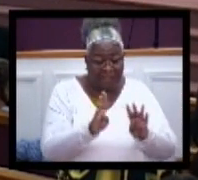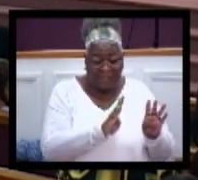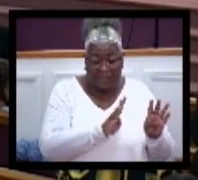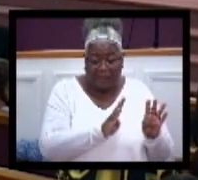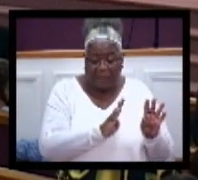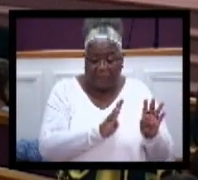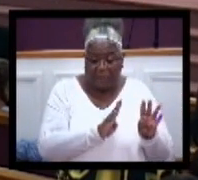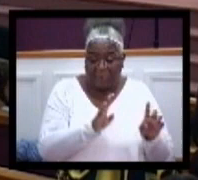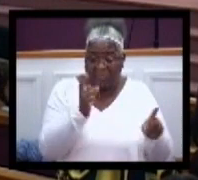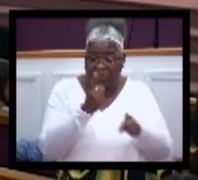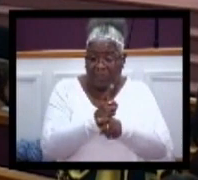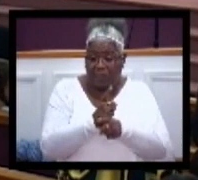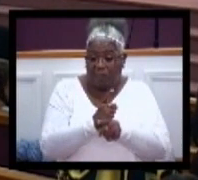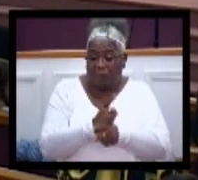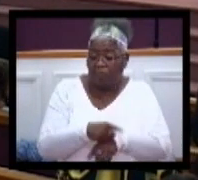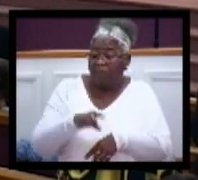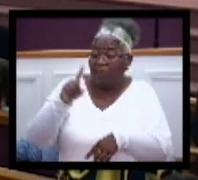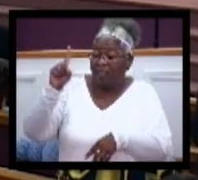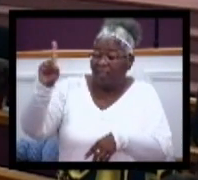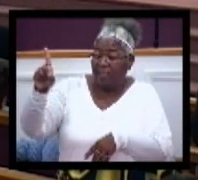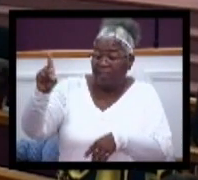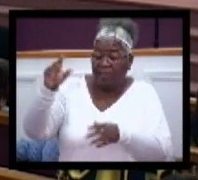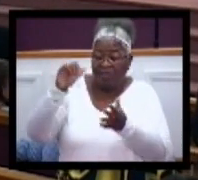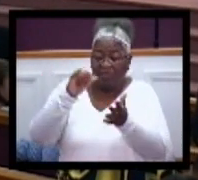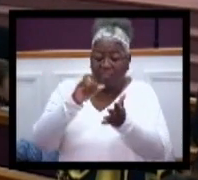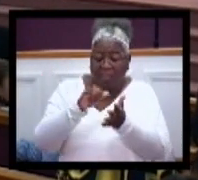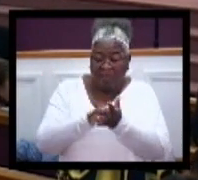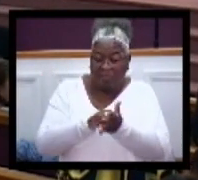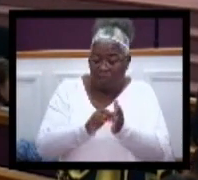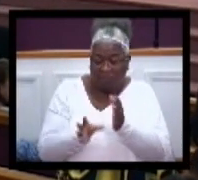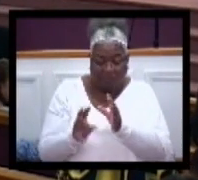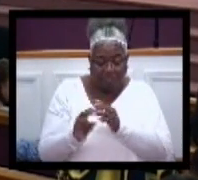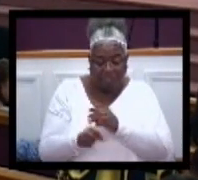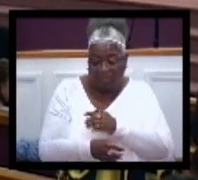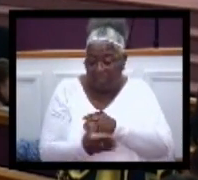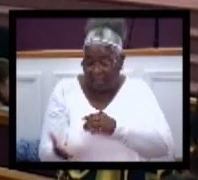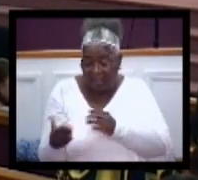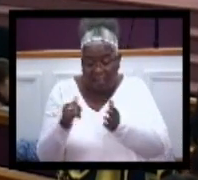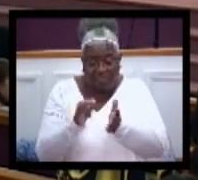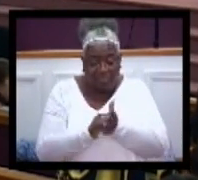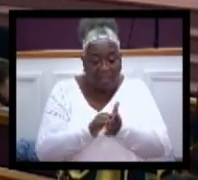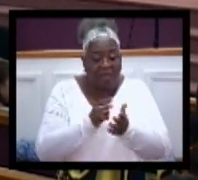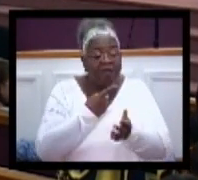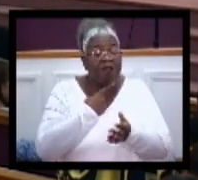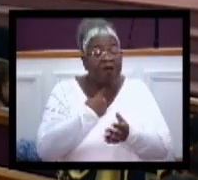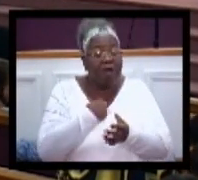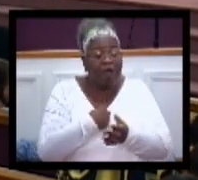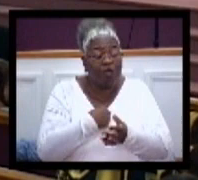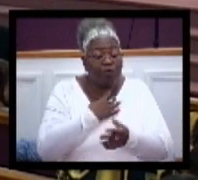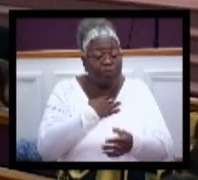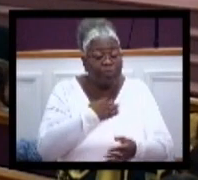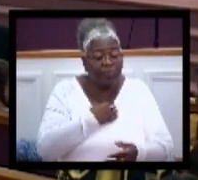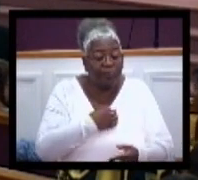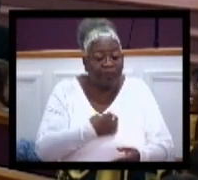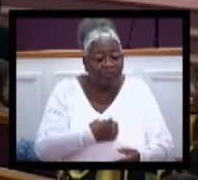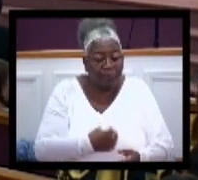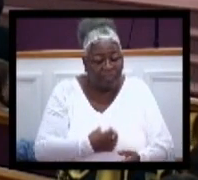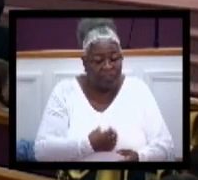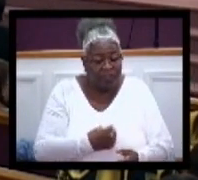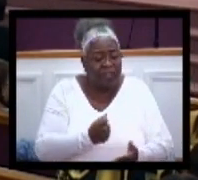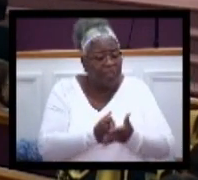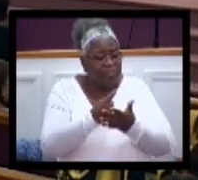words. He that hungers and thirst, help me say